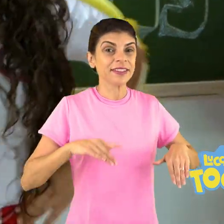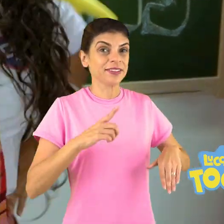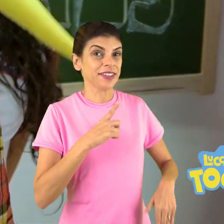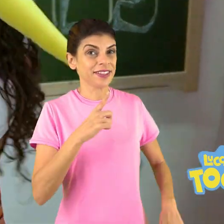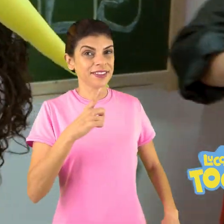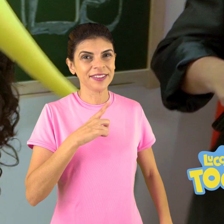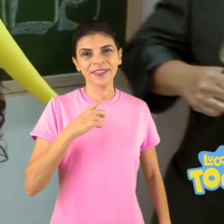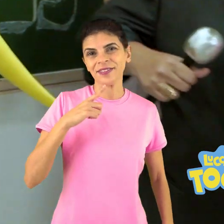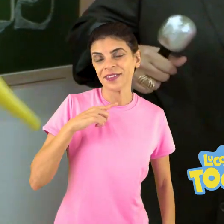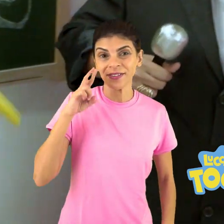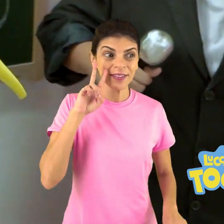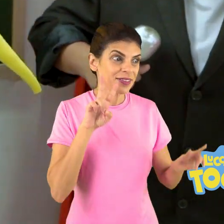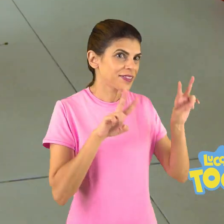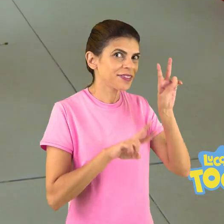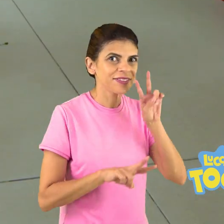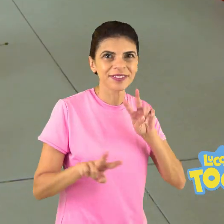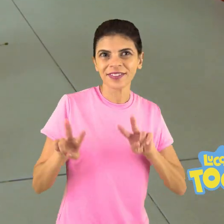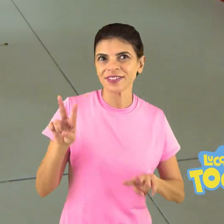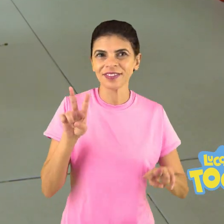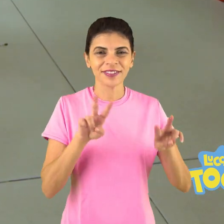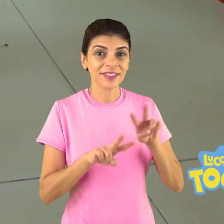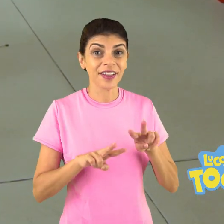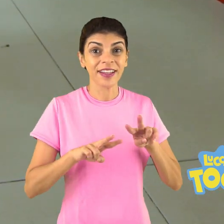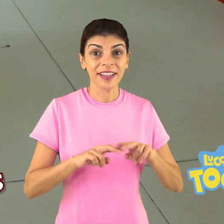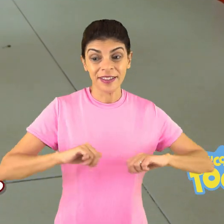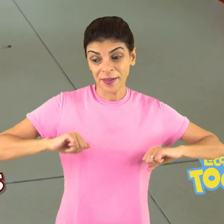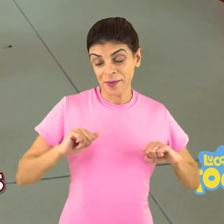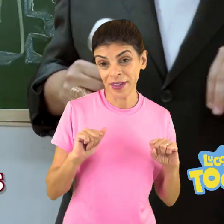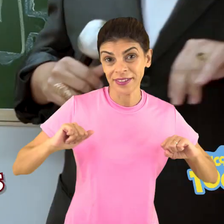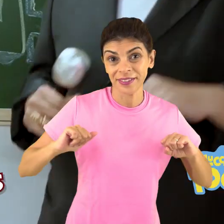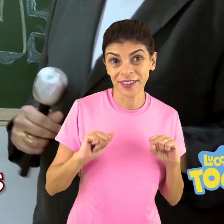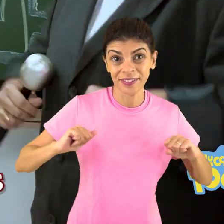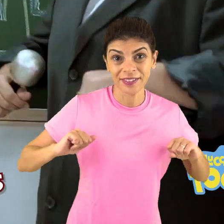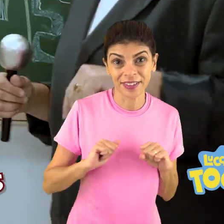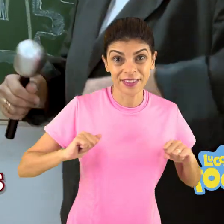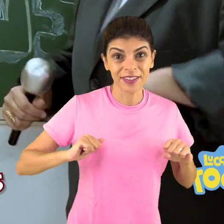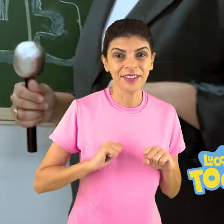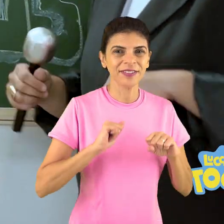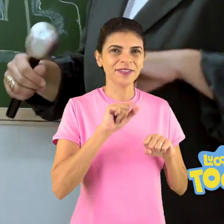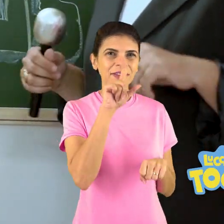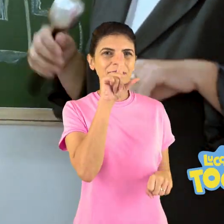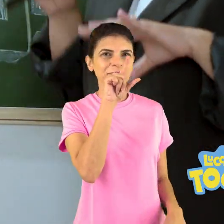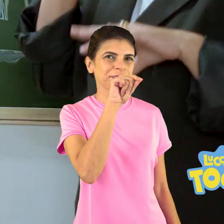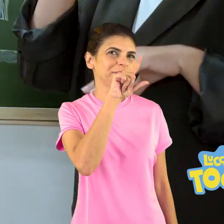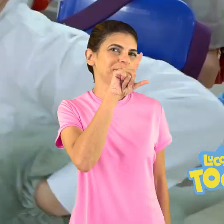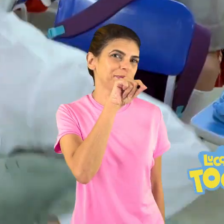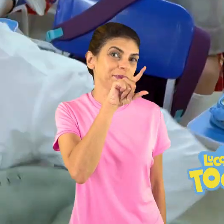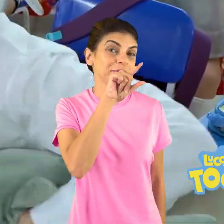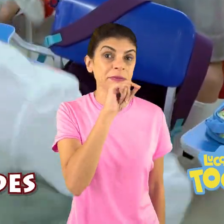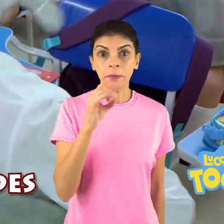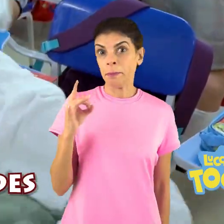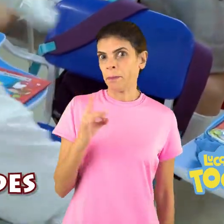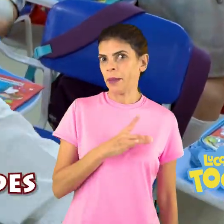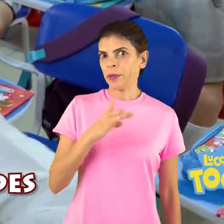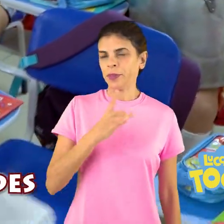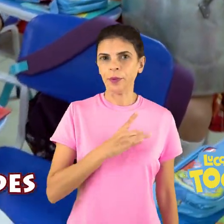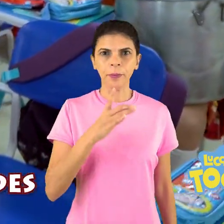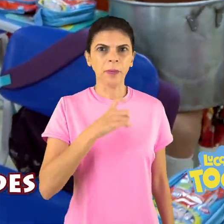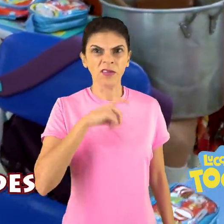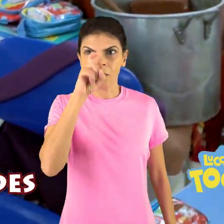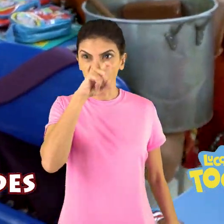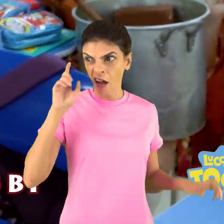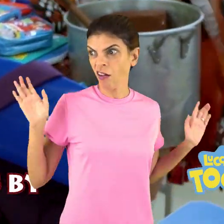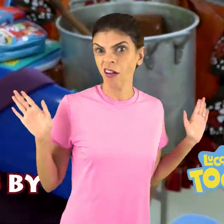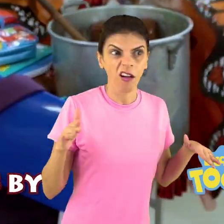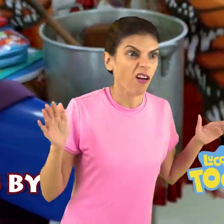hungry to look for bugs, he scratches the ground. He flaps his wings, he says beep beep, but he runs